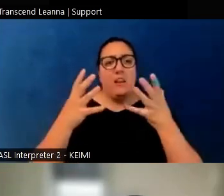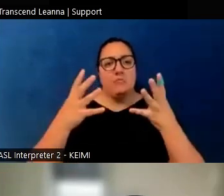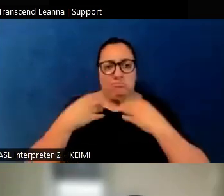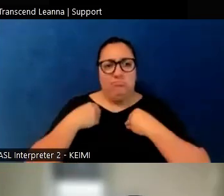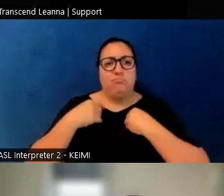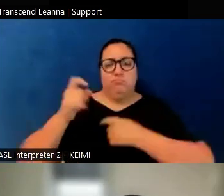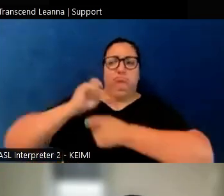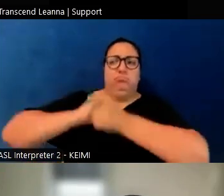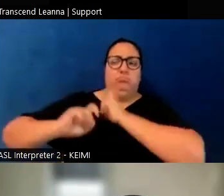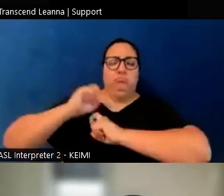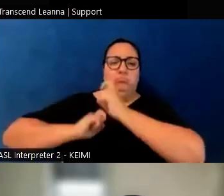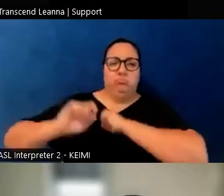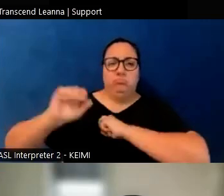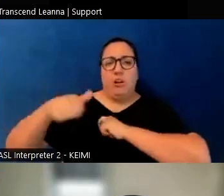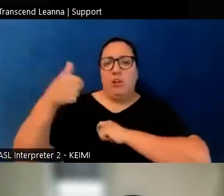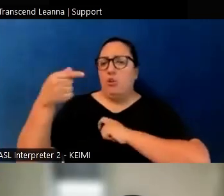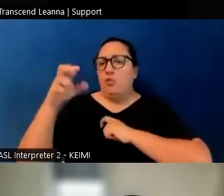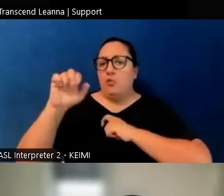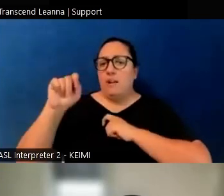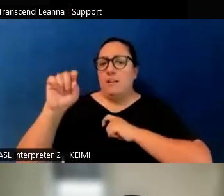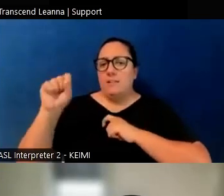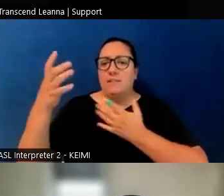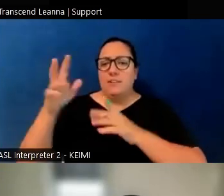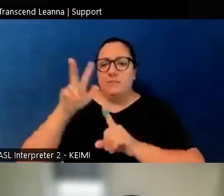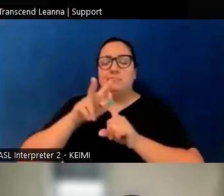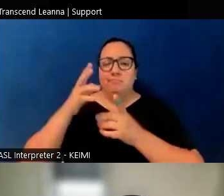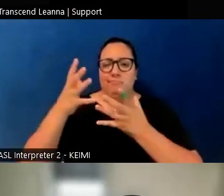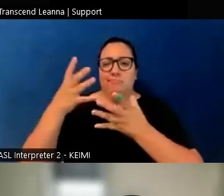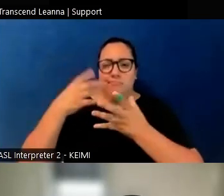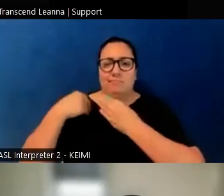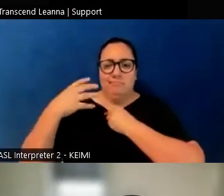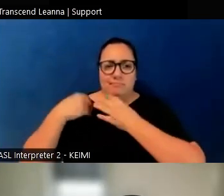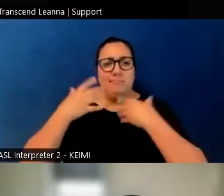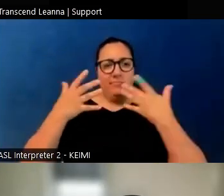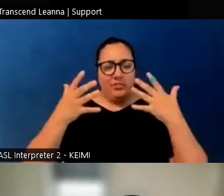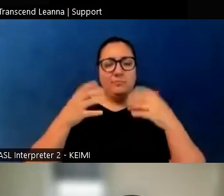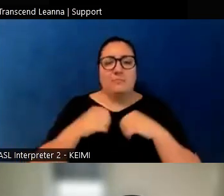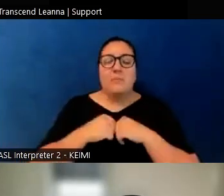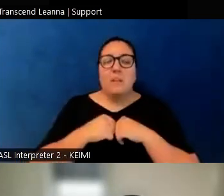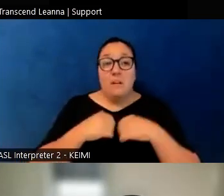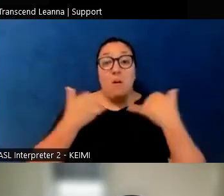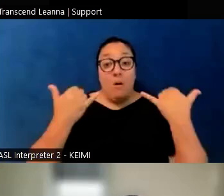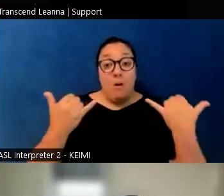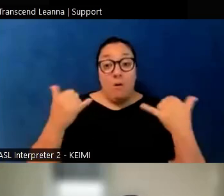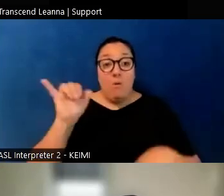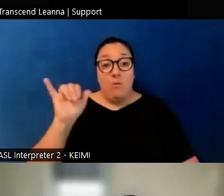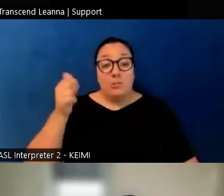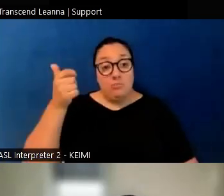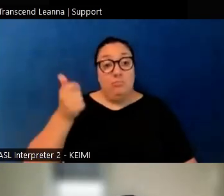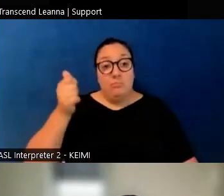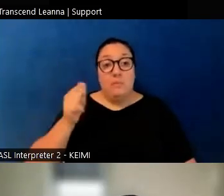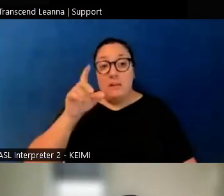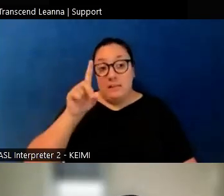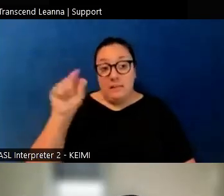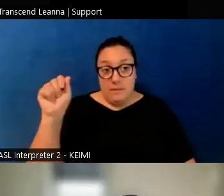gotten some other support. I've not gotten grants that I've applied for. And I'm on disability. I'm on